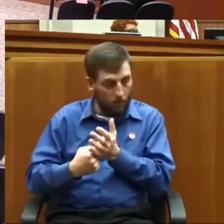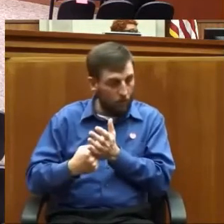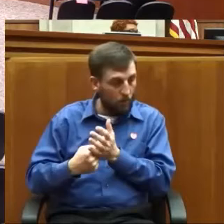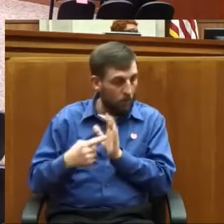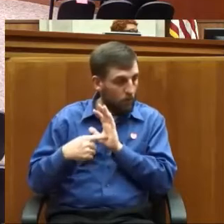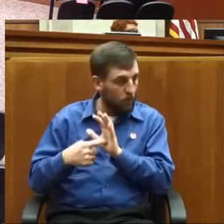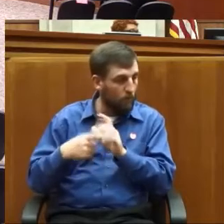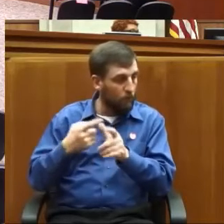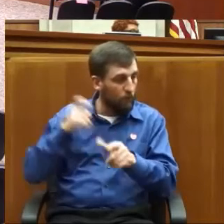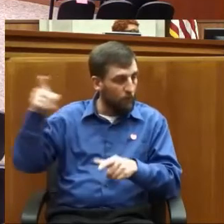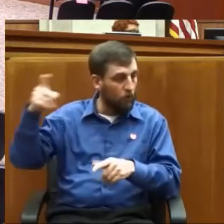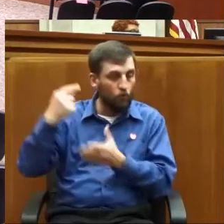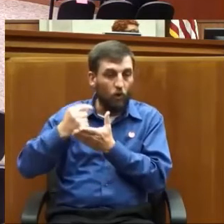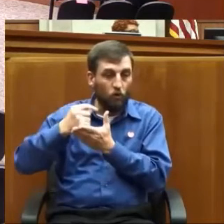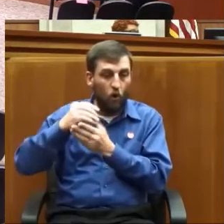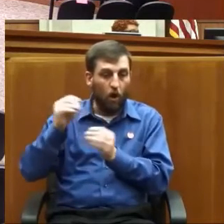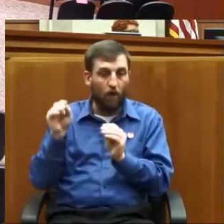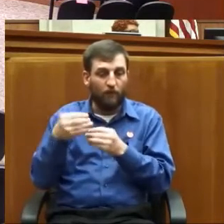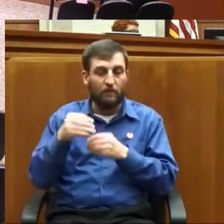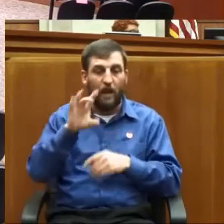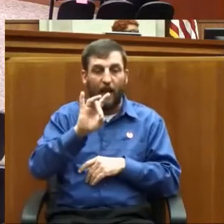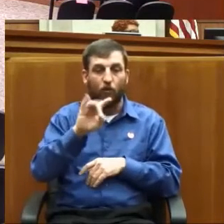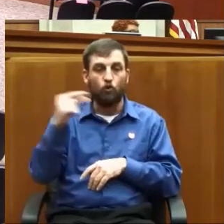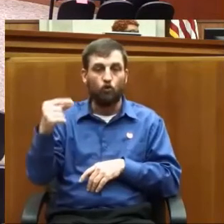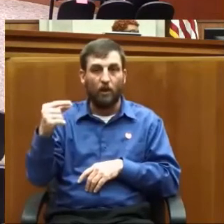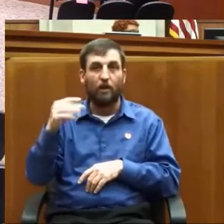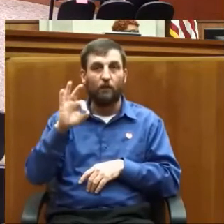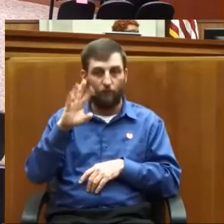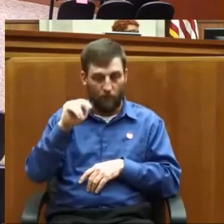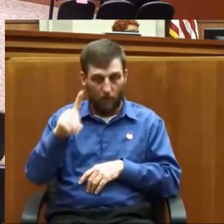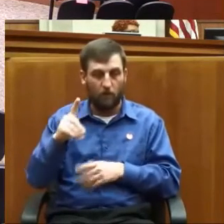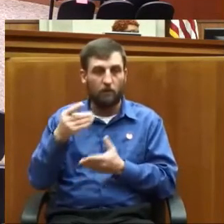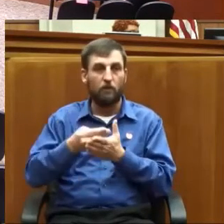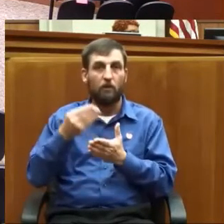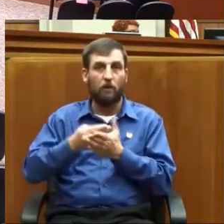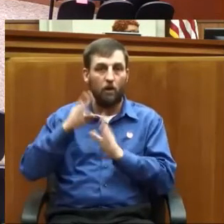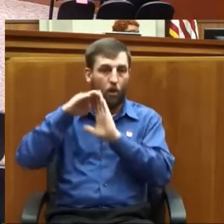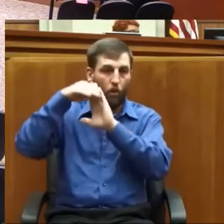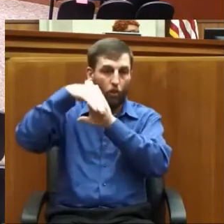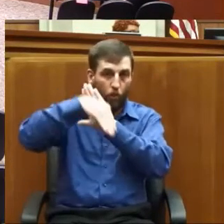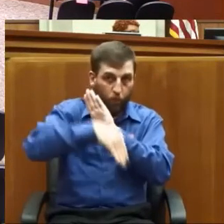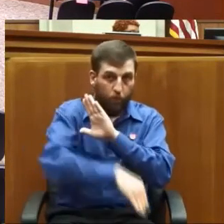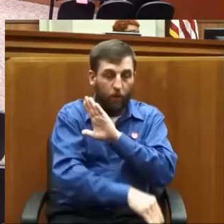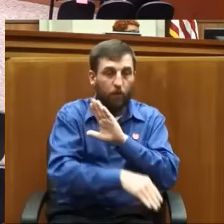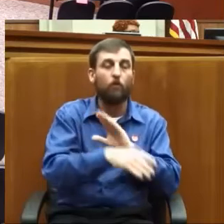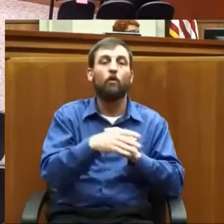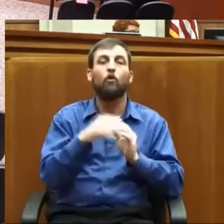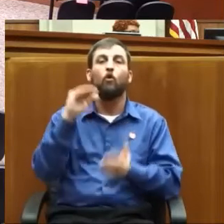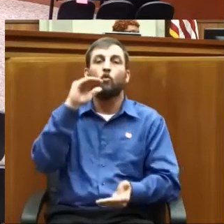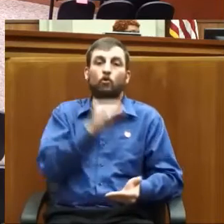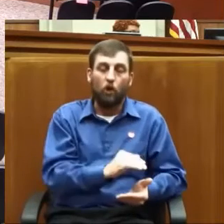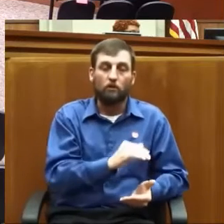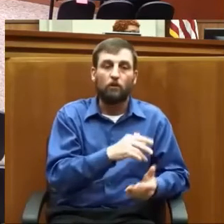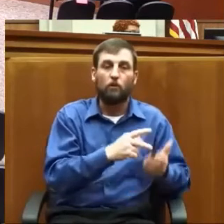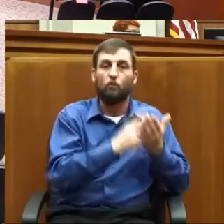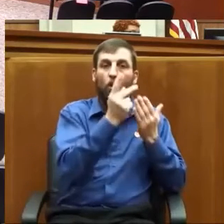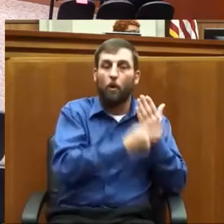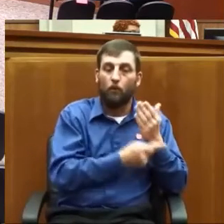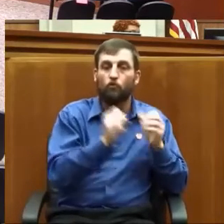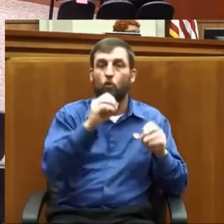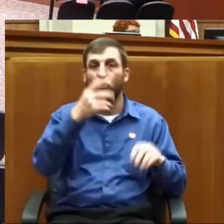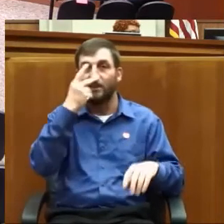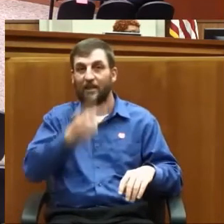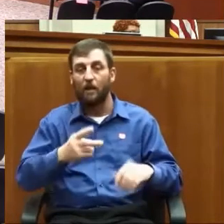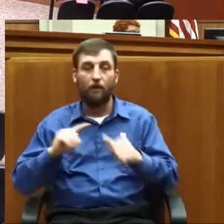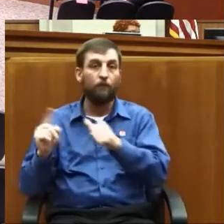here representatives from the Treasurer's Office that the AG fund is taking a nosedive, and therefore we've got to do a reduction in programs. So what